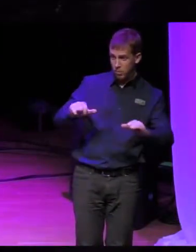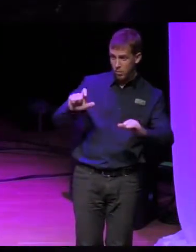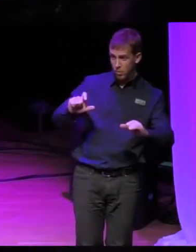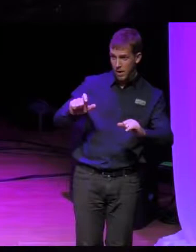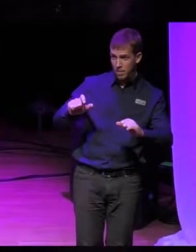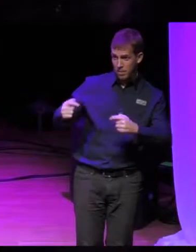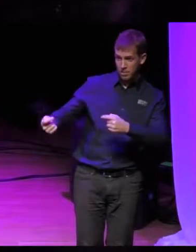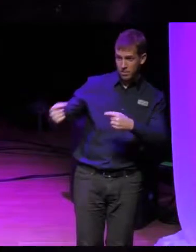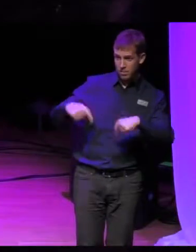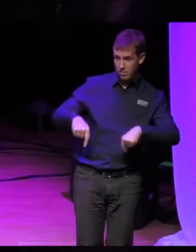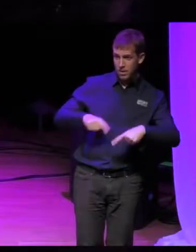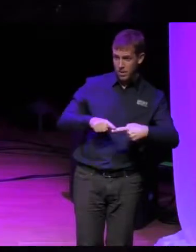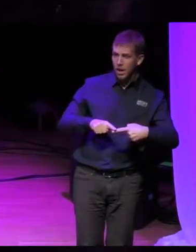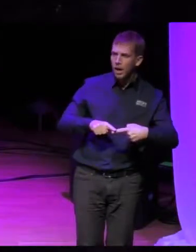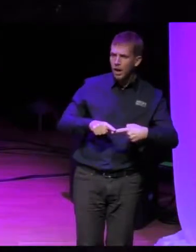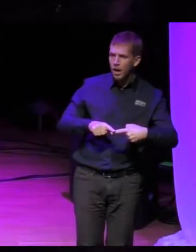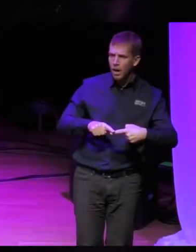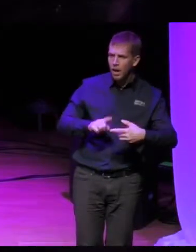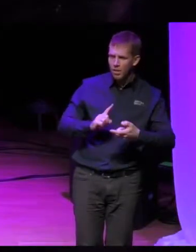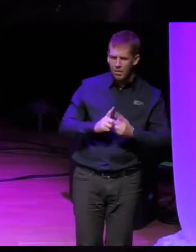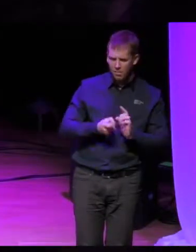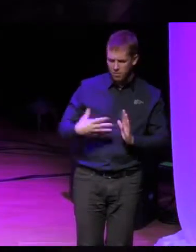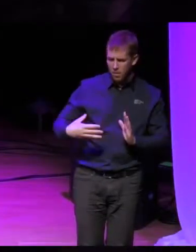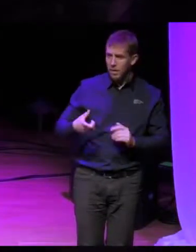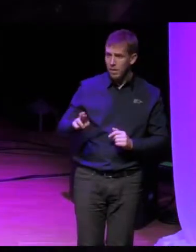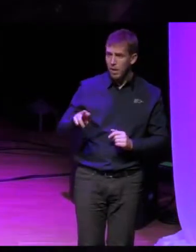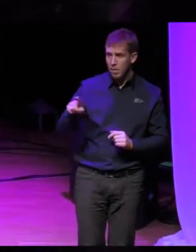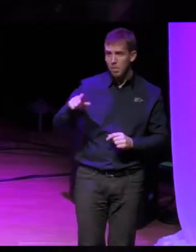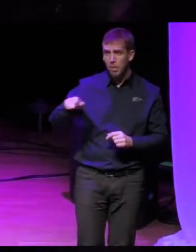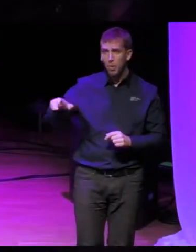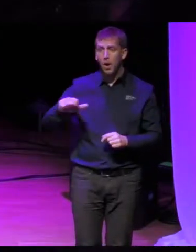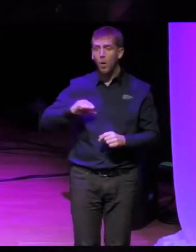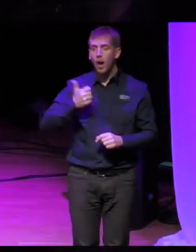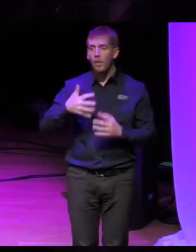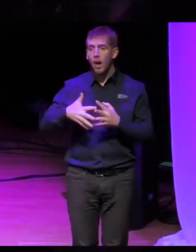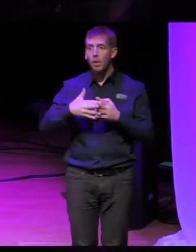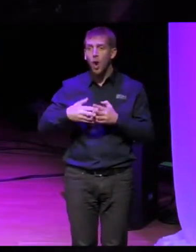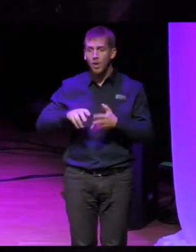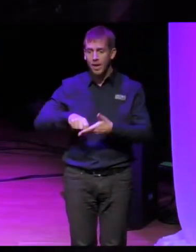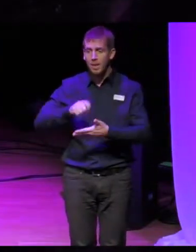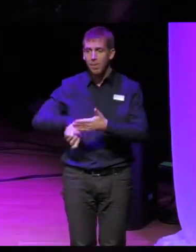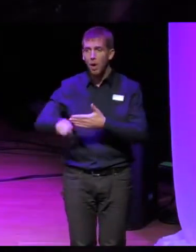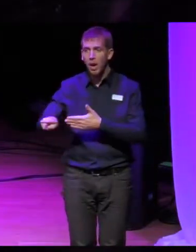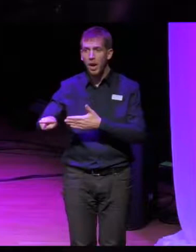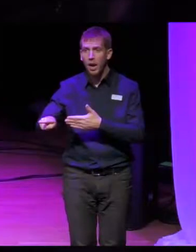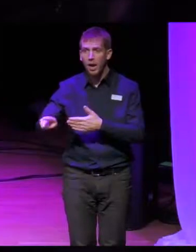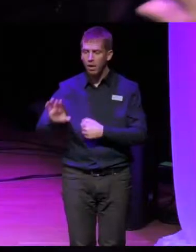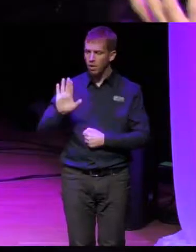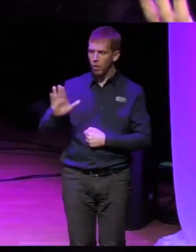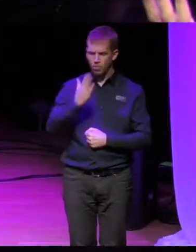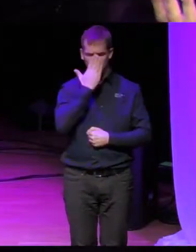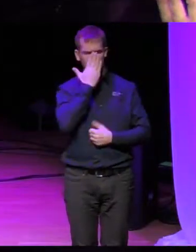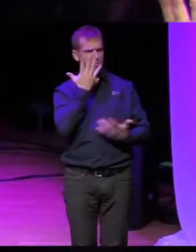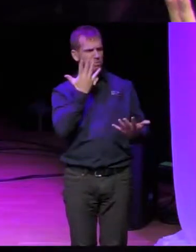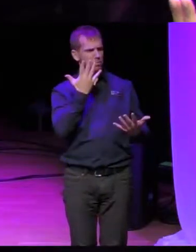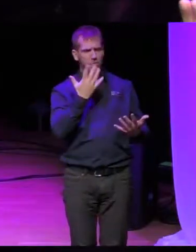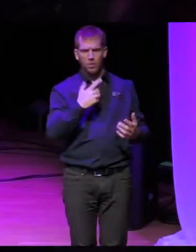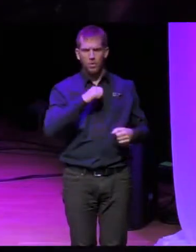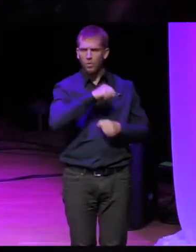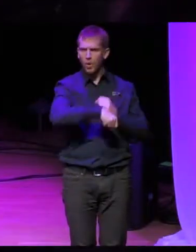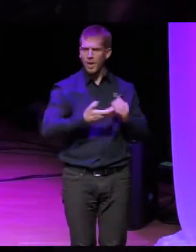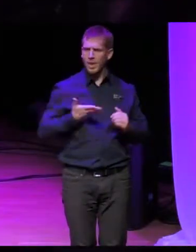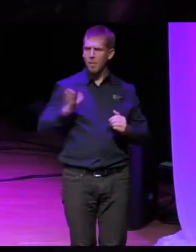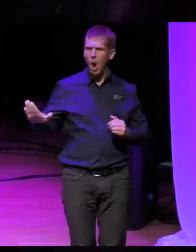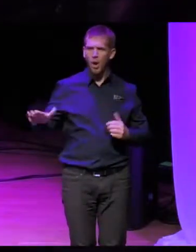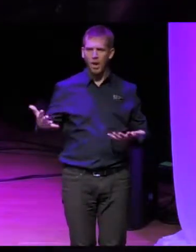who are permanent residents of the United States being stopped at airports, and in some cases being told that they had to go on planes back to where they had come